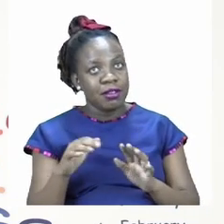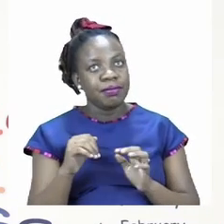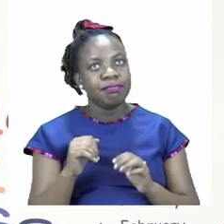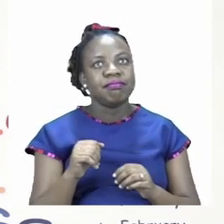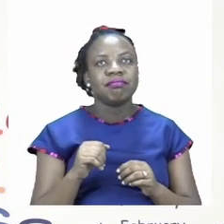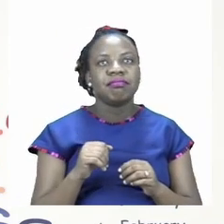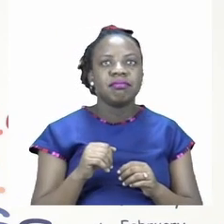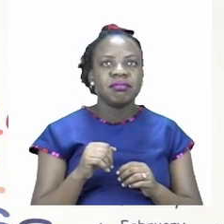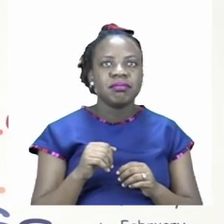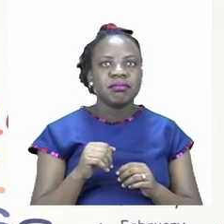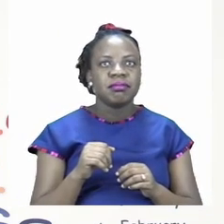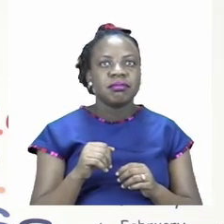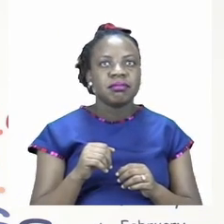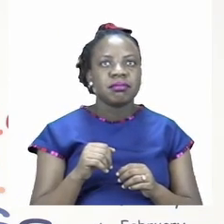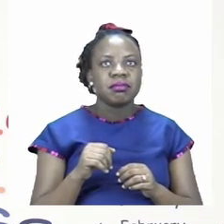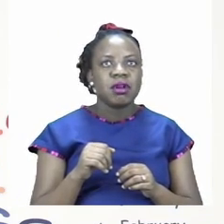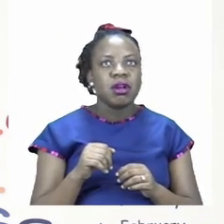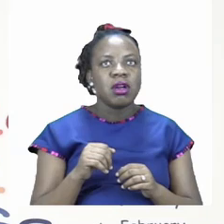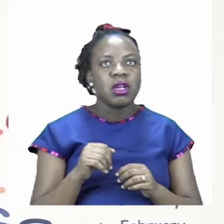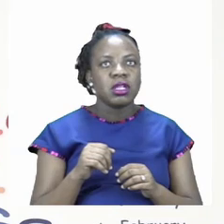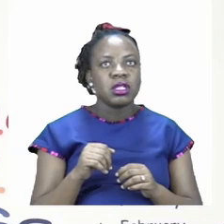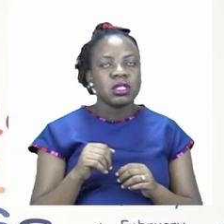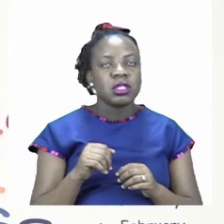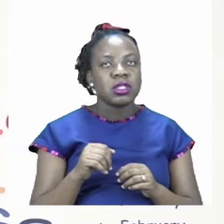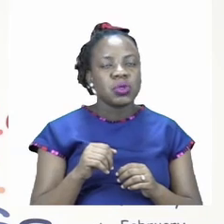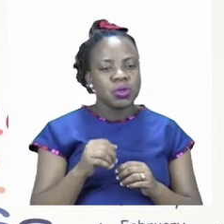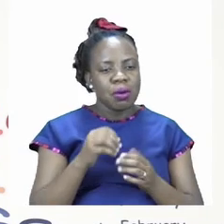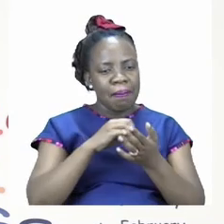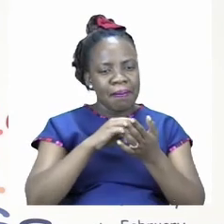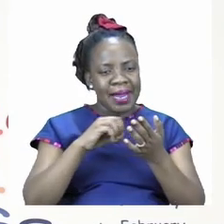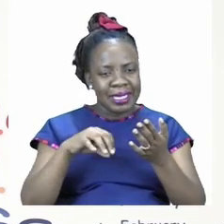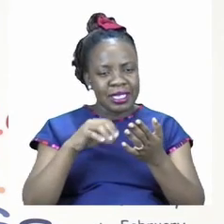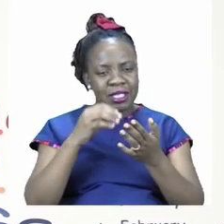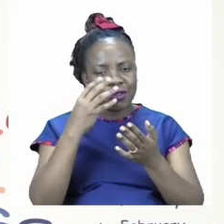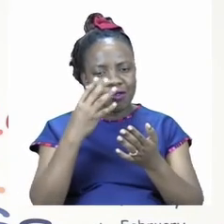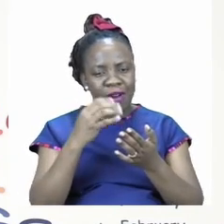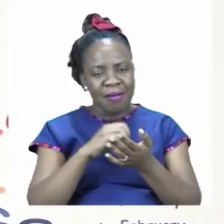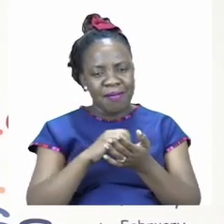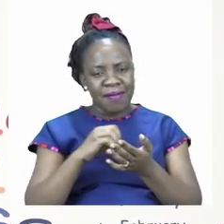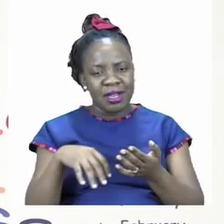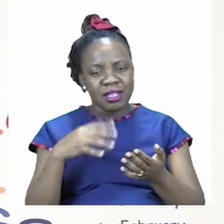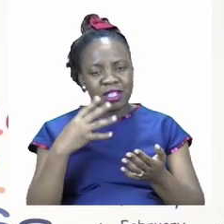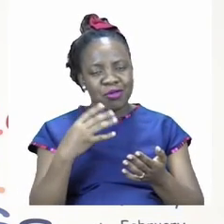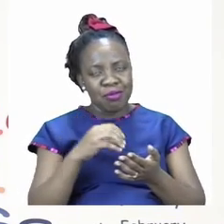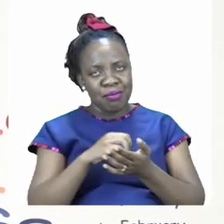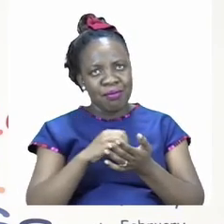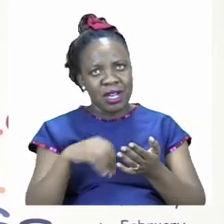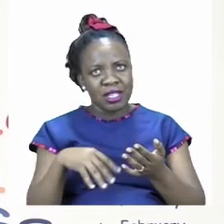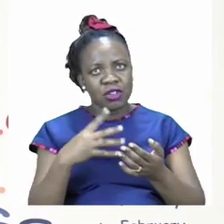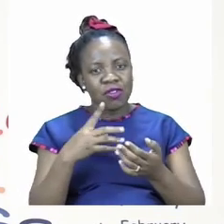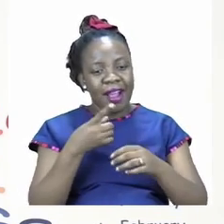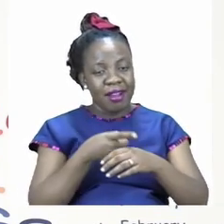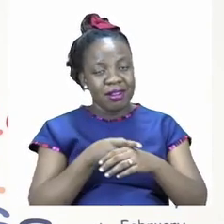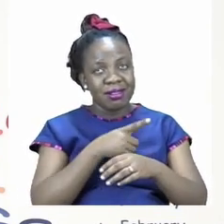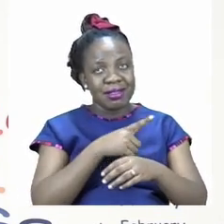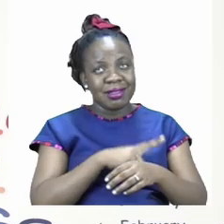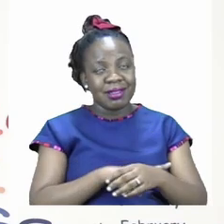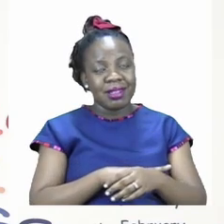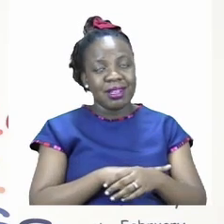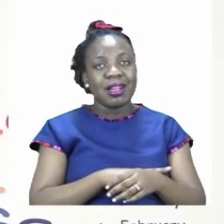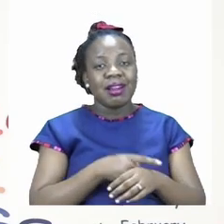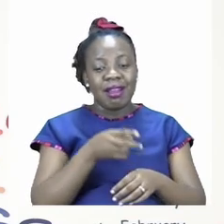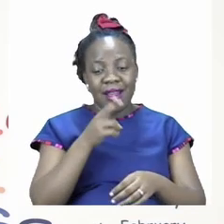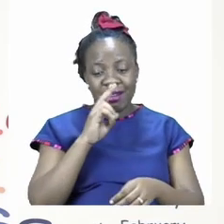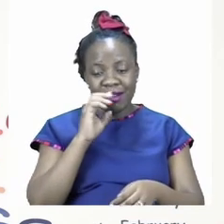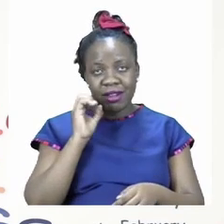we have gotten all the way to 0, it's now time to count how many times we actually needed to